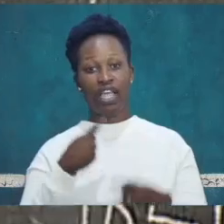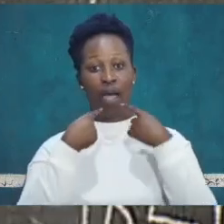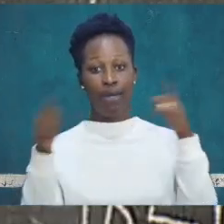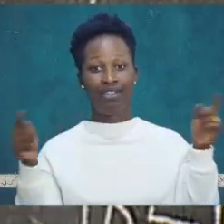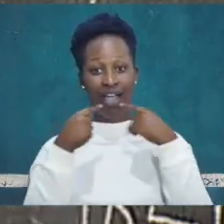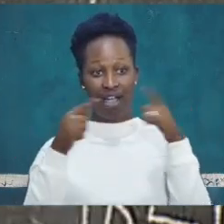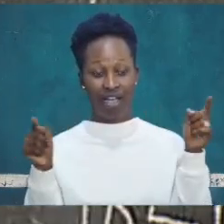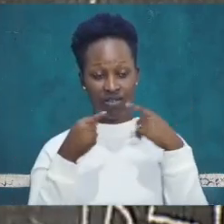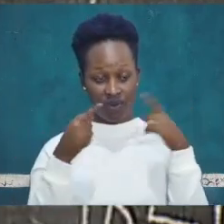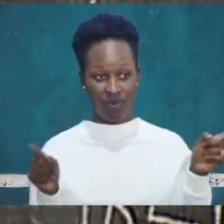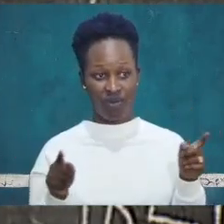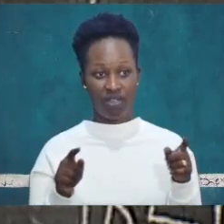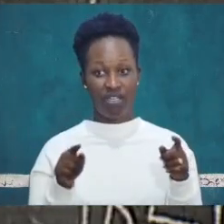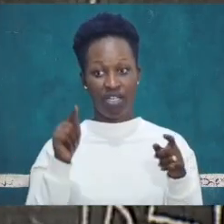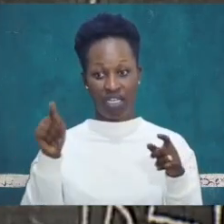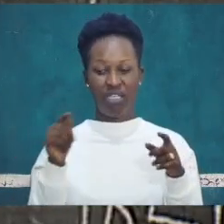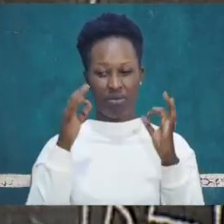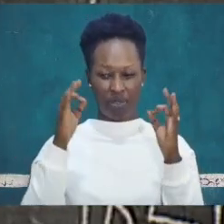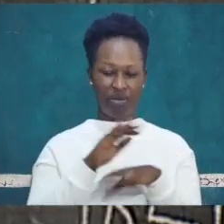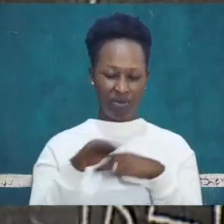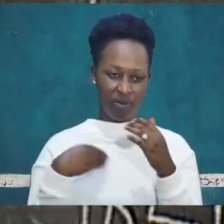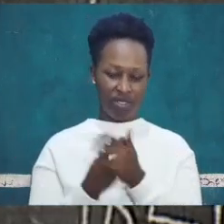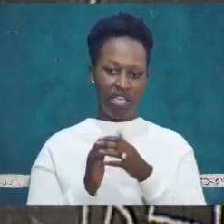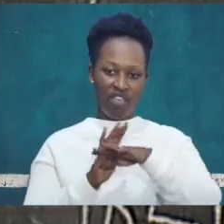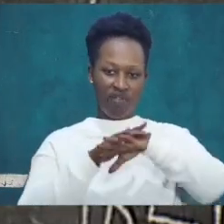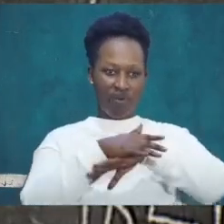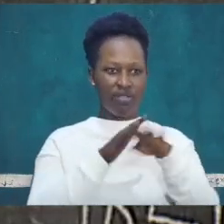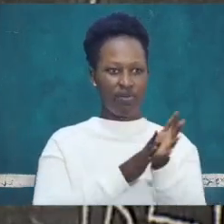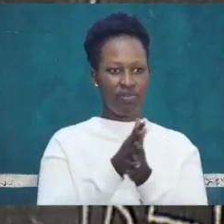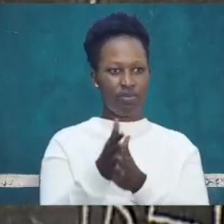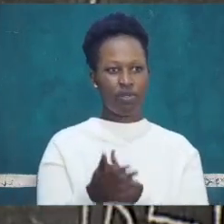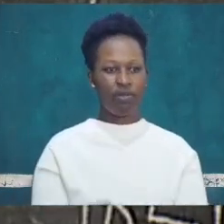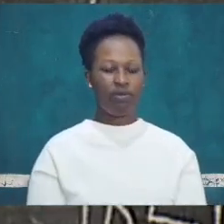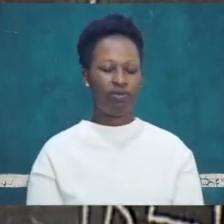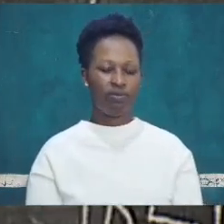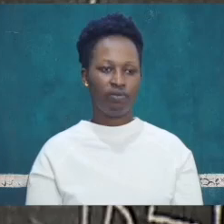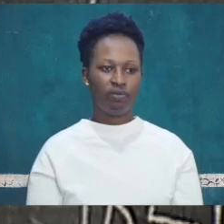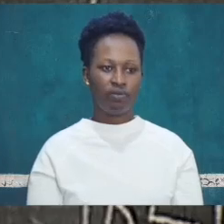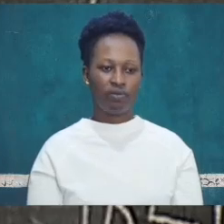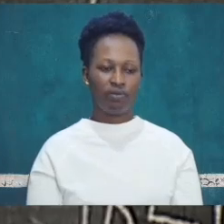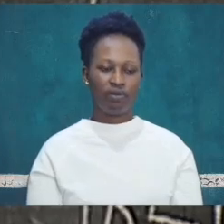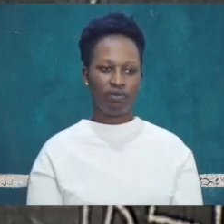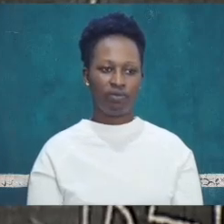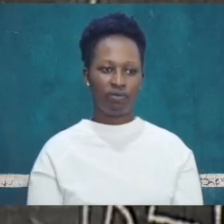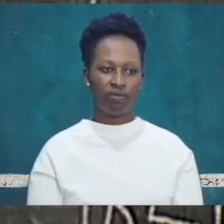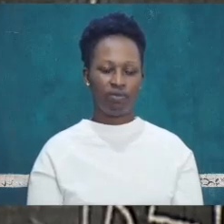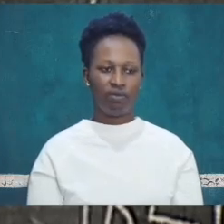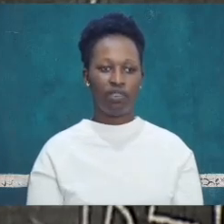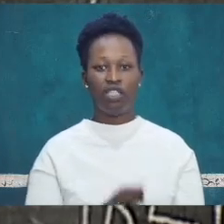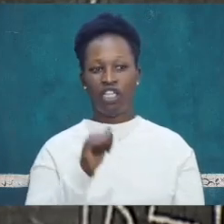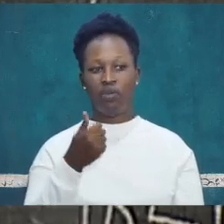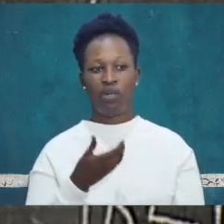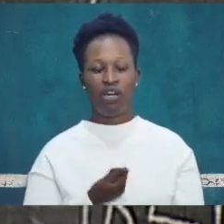advertising. All these factors influence consumption. We have advertising, and even we